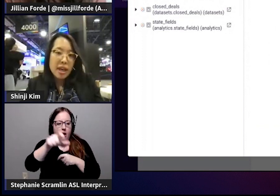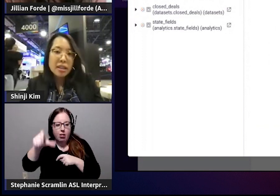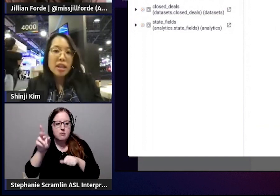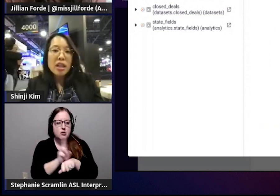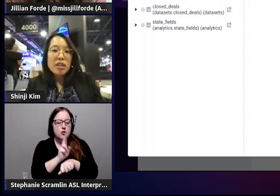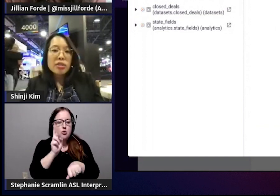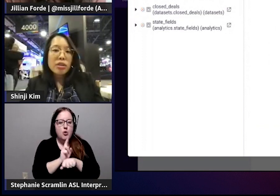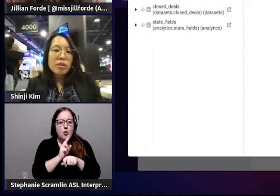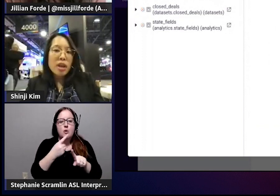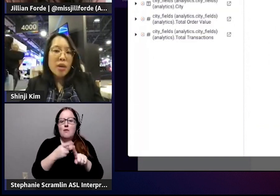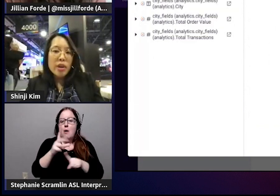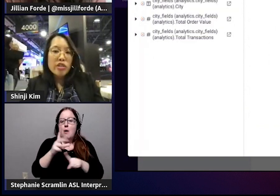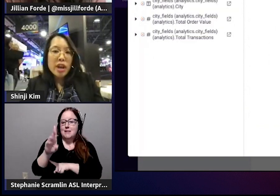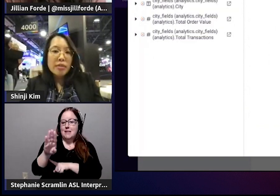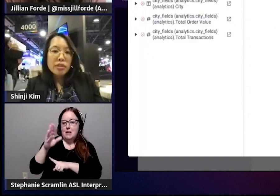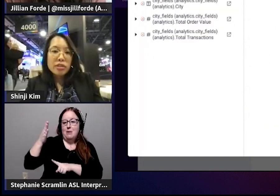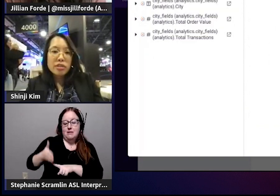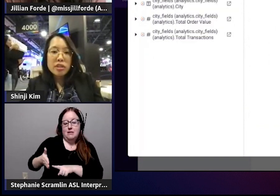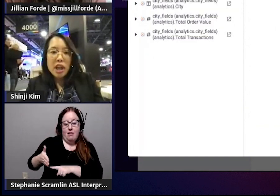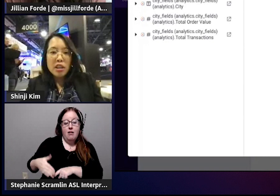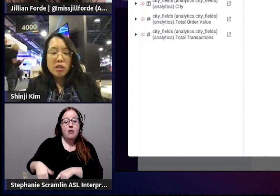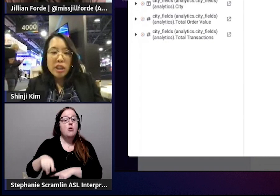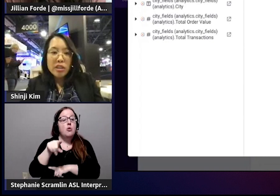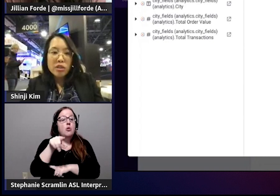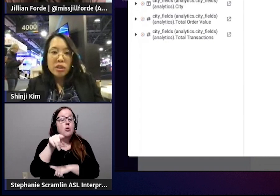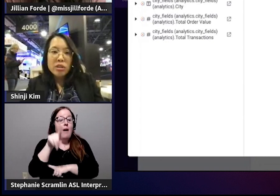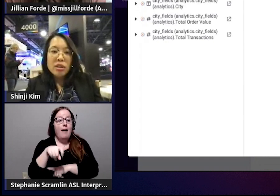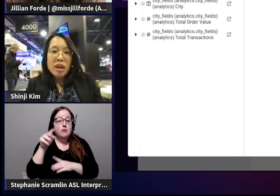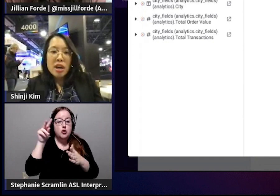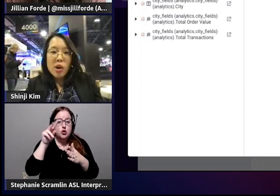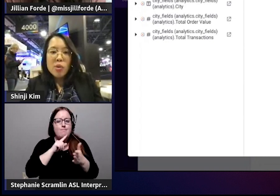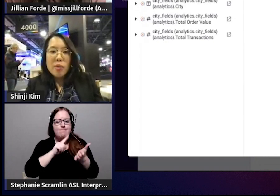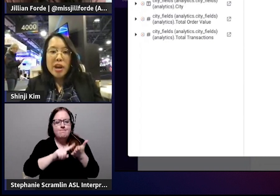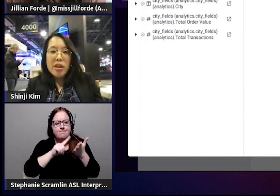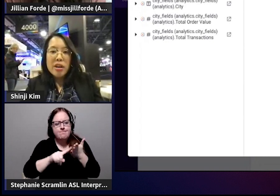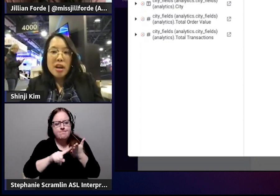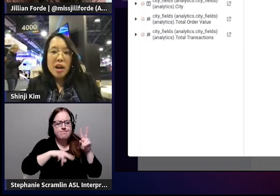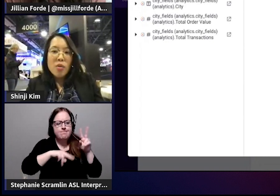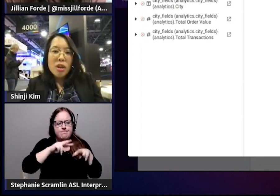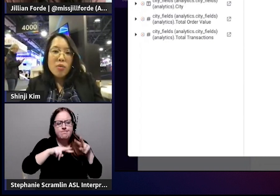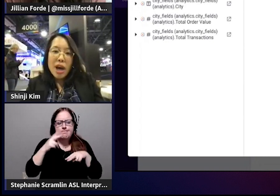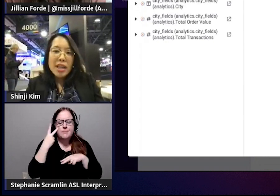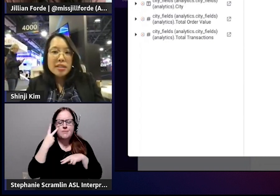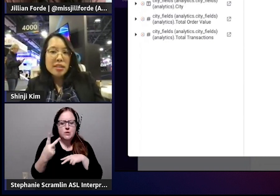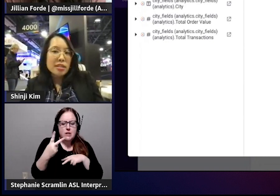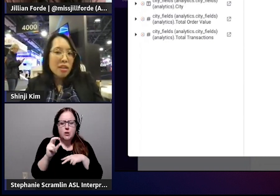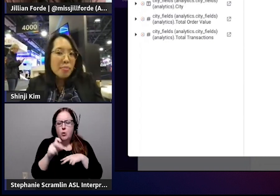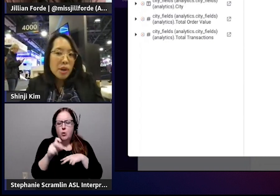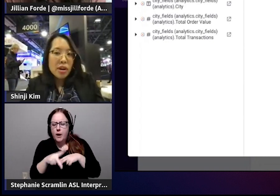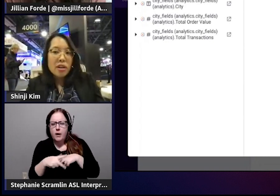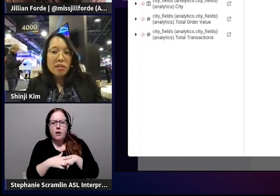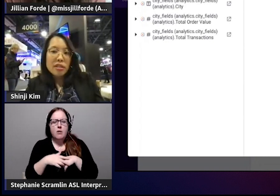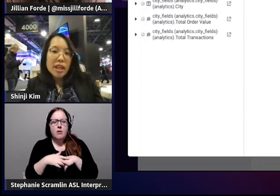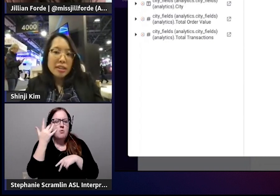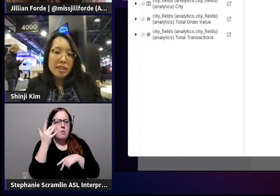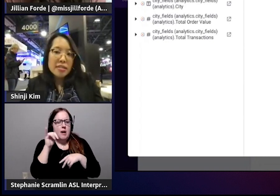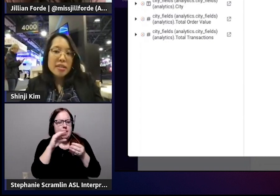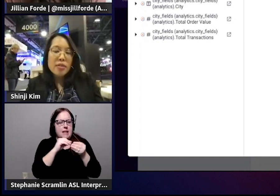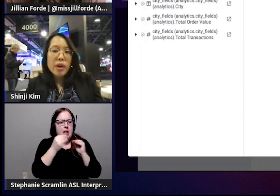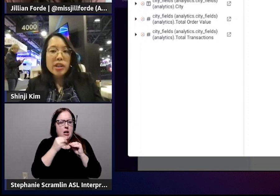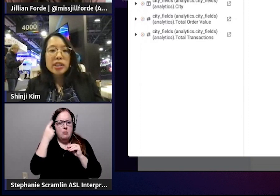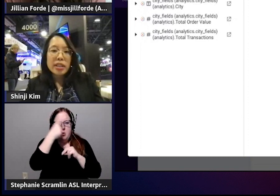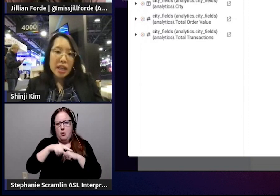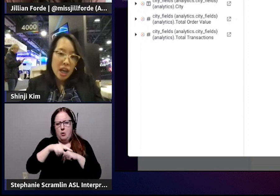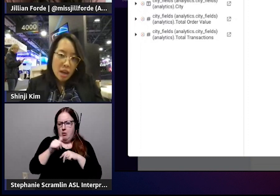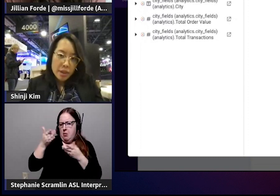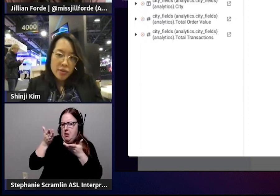database side. So when you have to look into why is the number look like this?